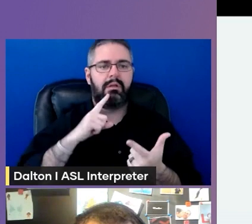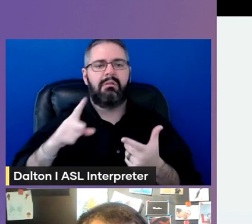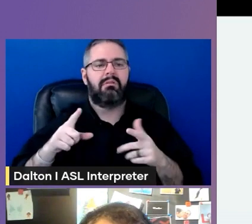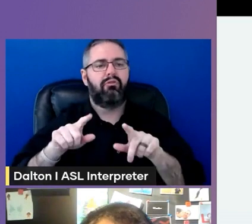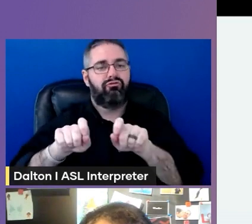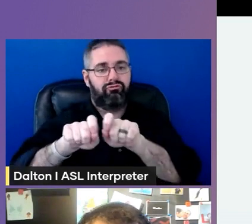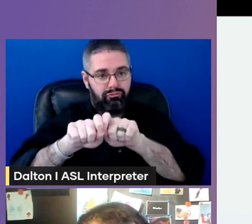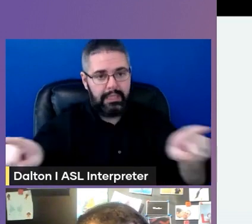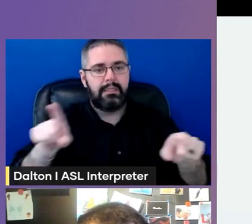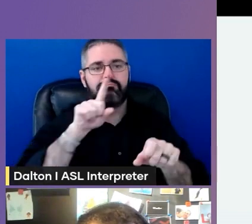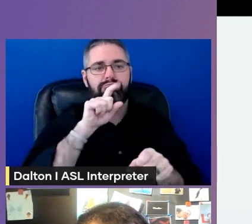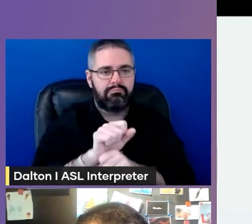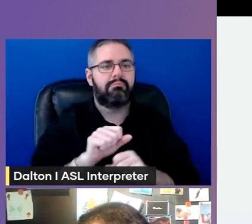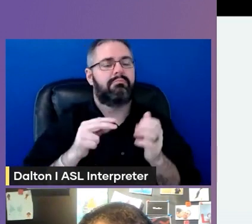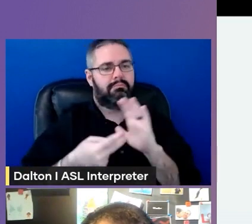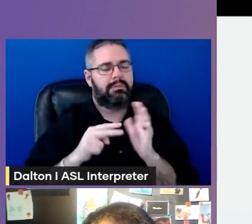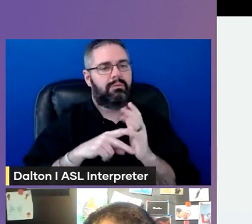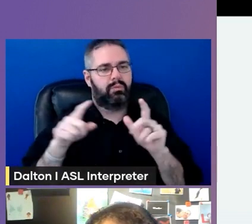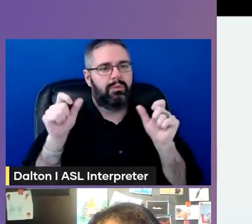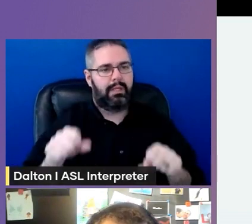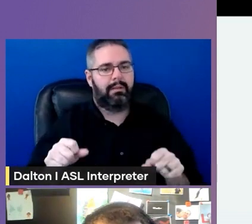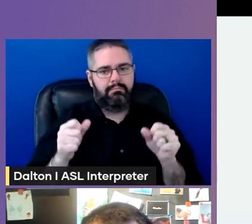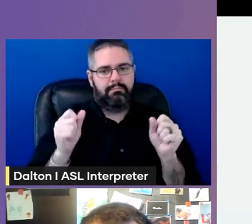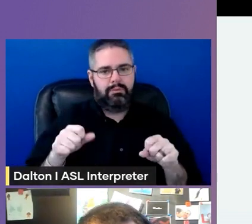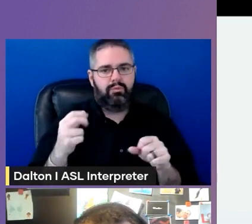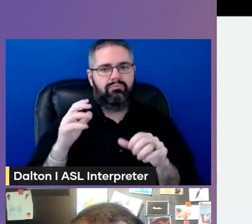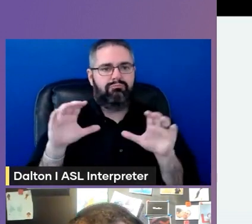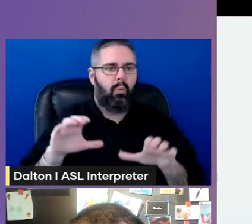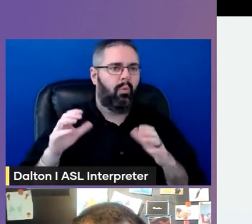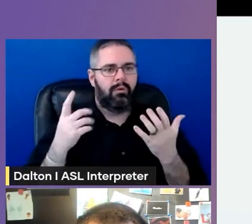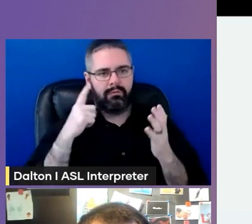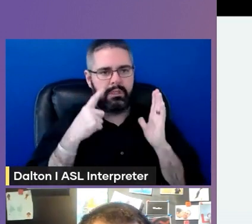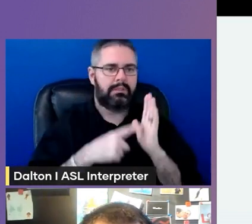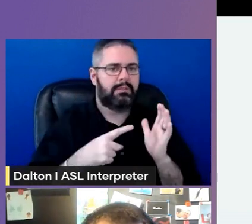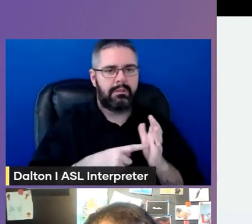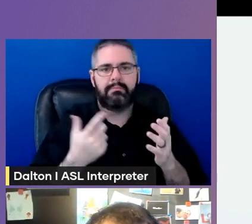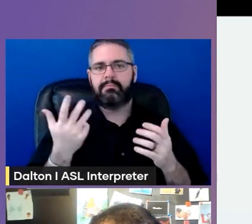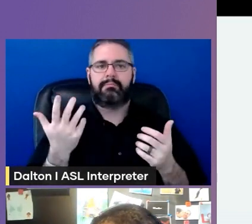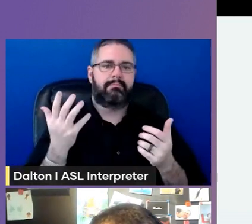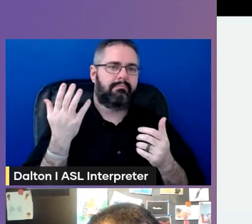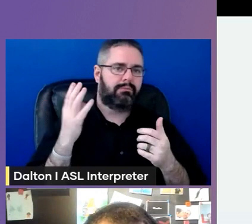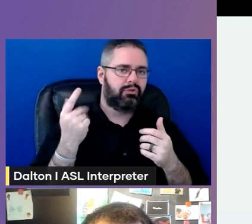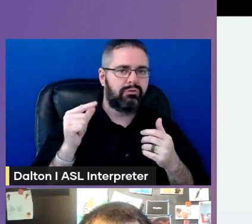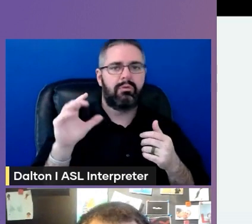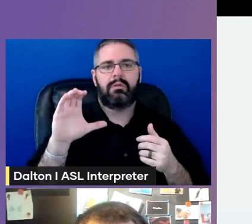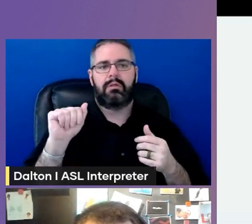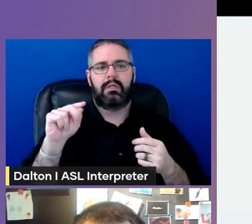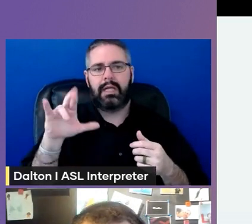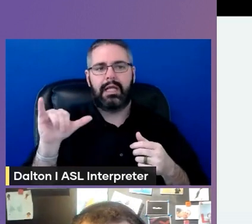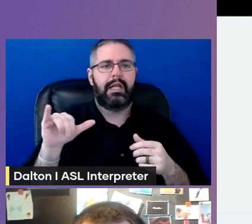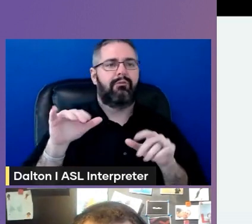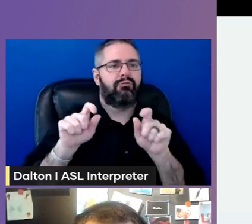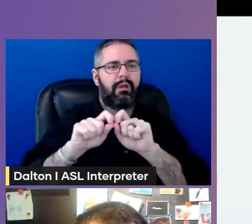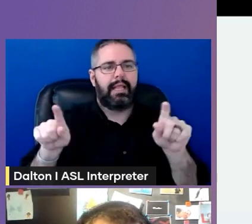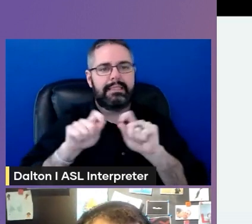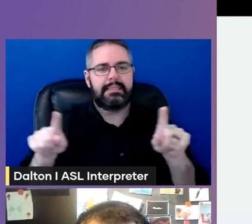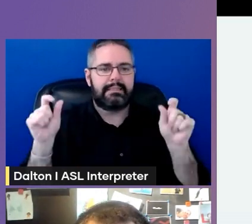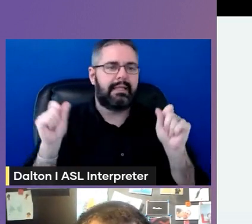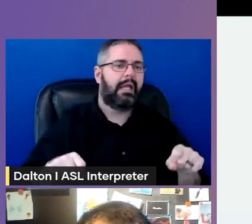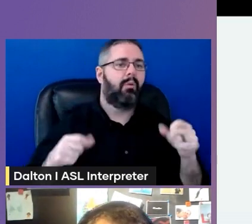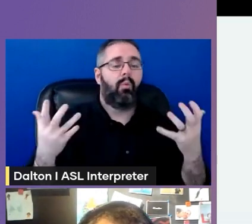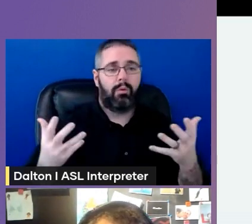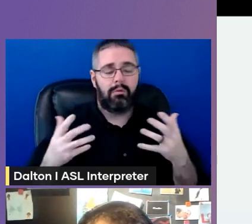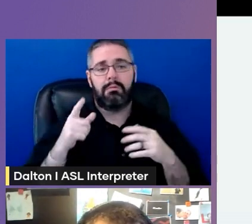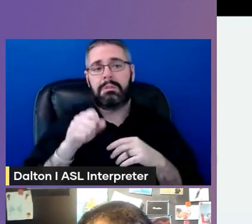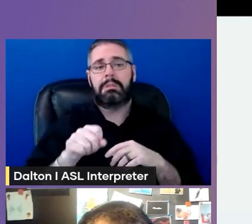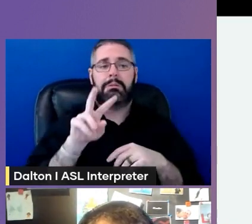application. So you can potentially do things like blue-green or canary releases, or you